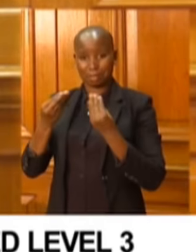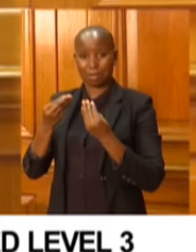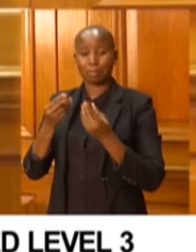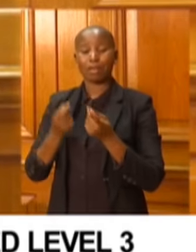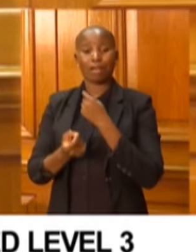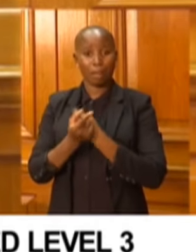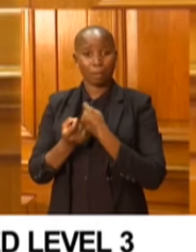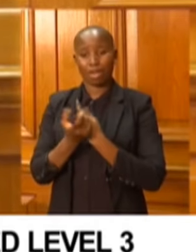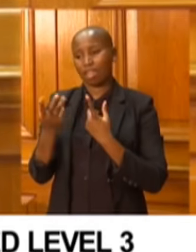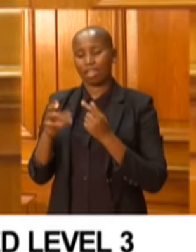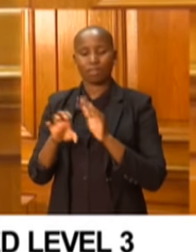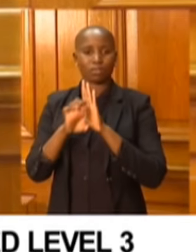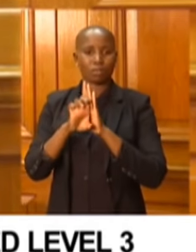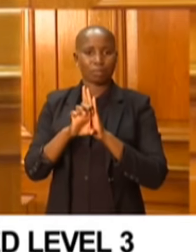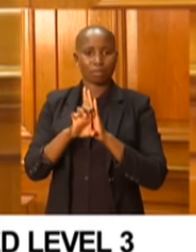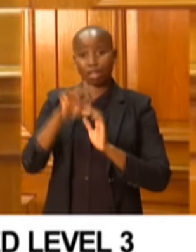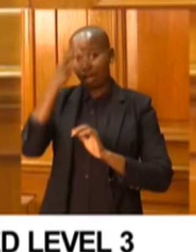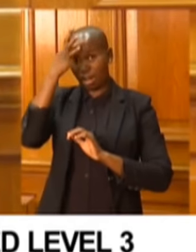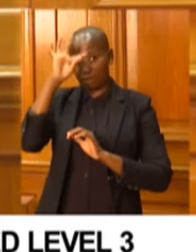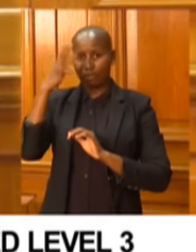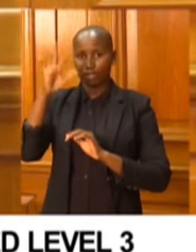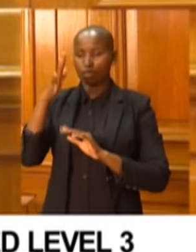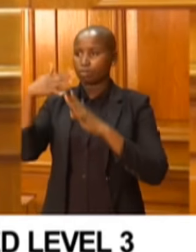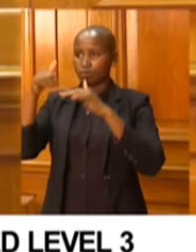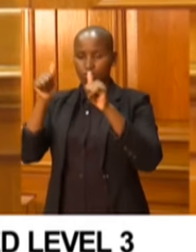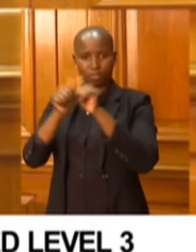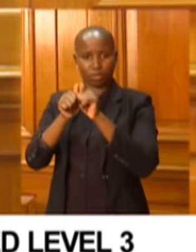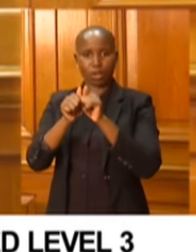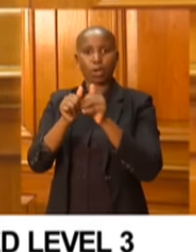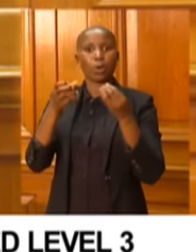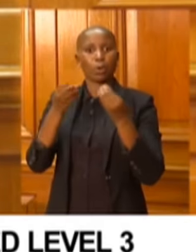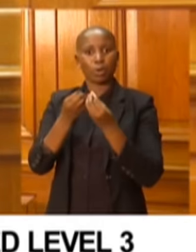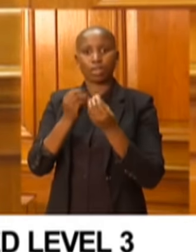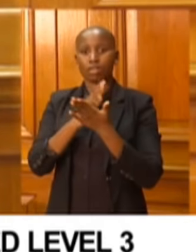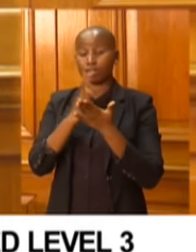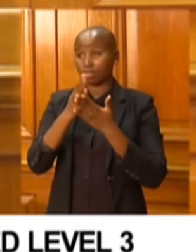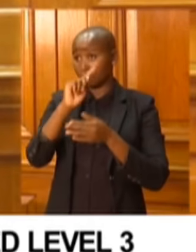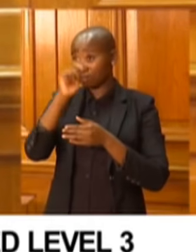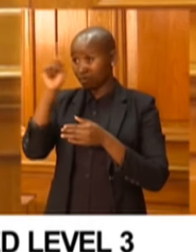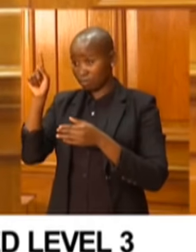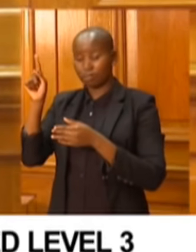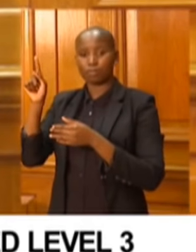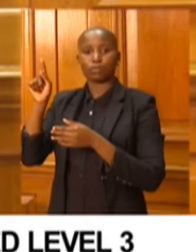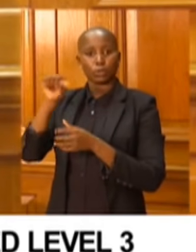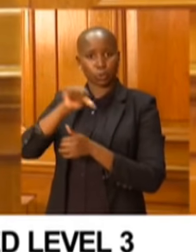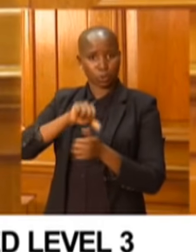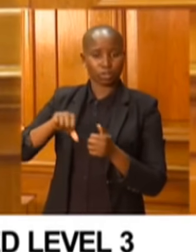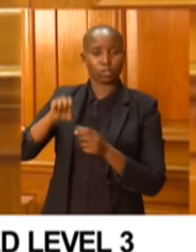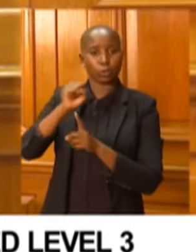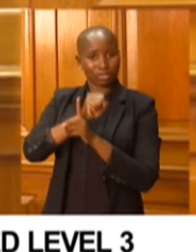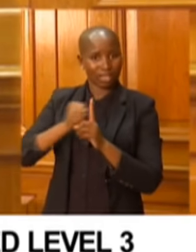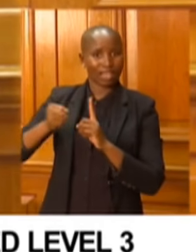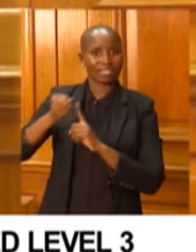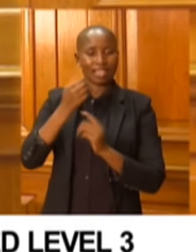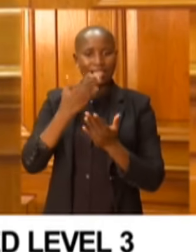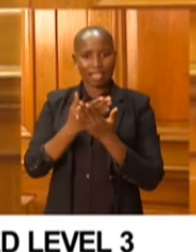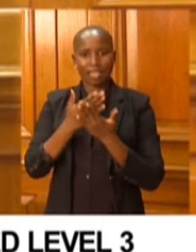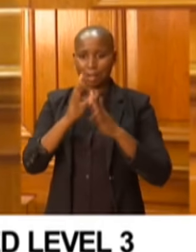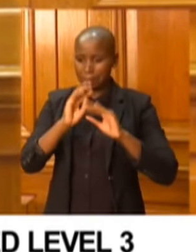example, government has been collaborating with several civil society formations to sensitize